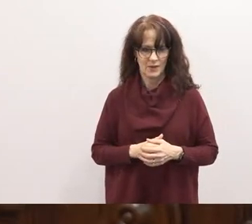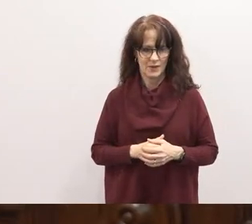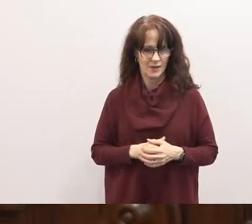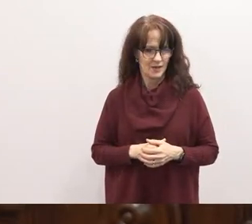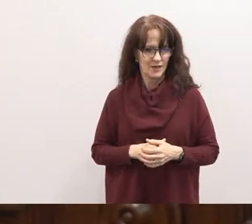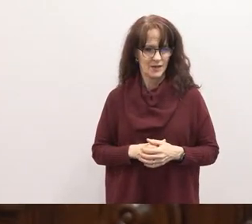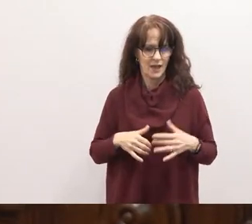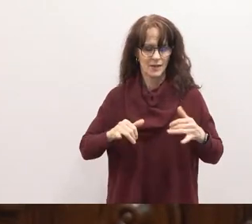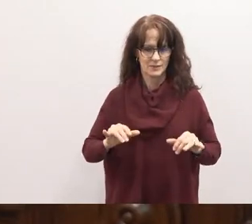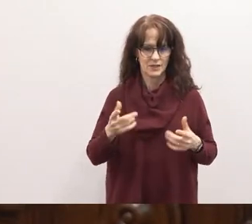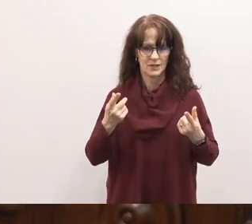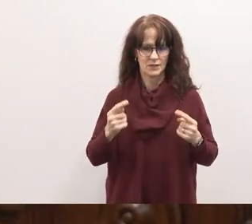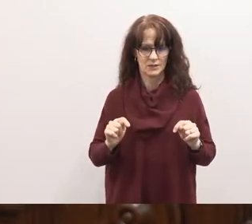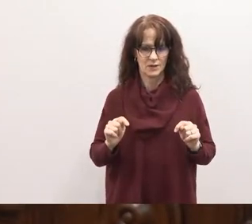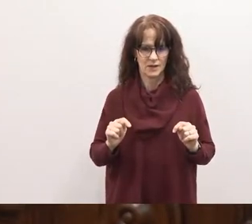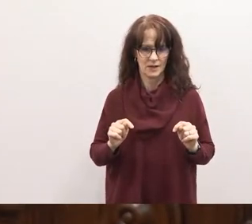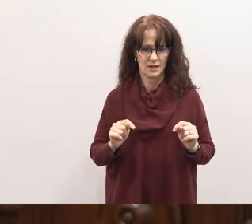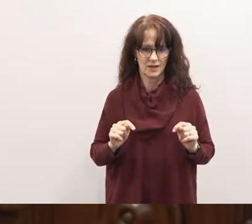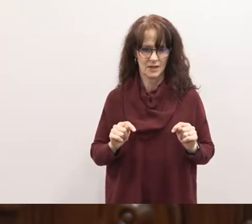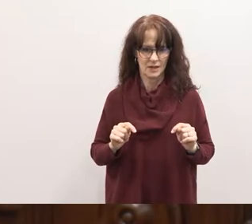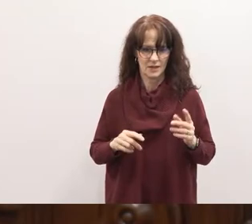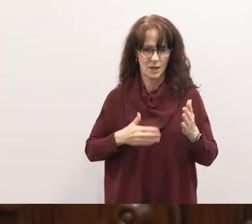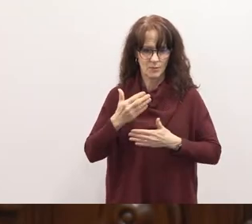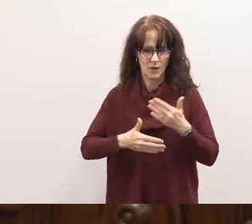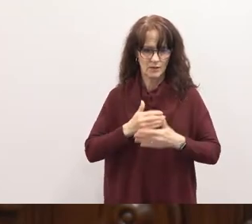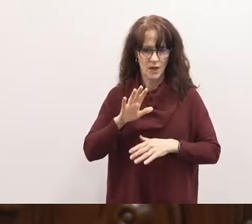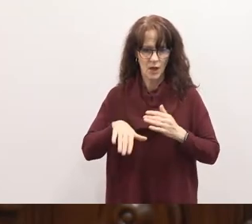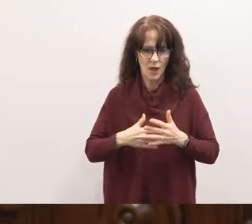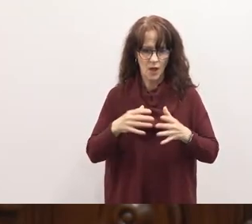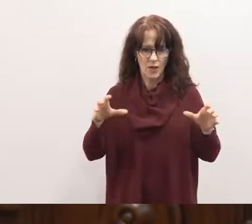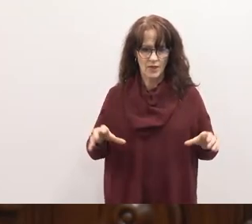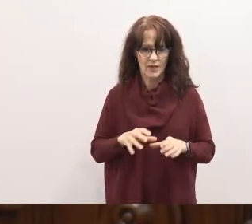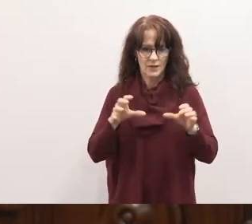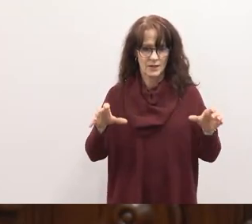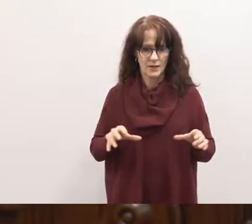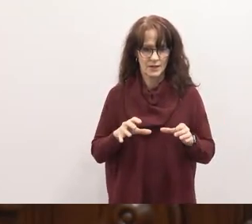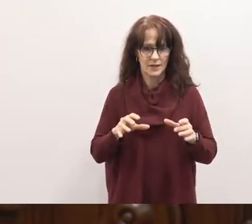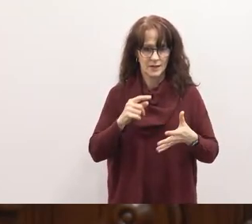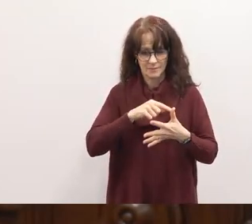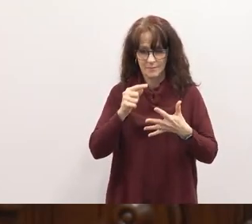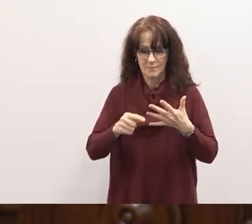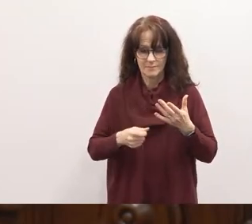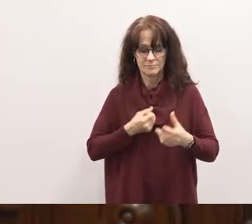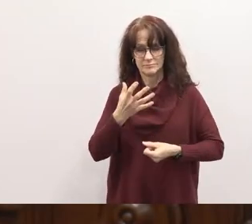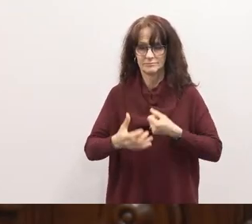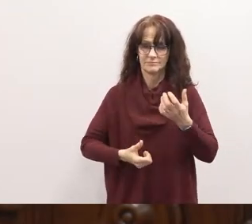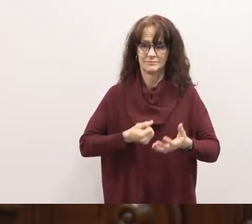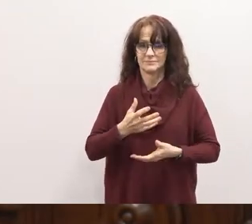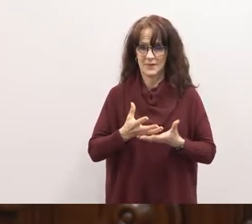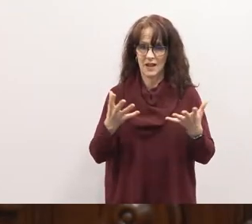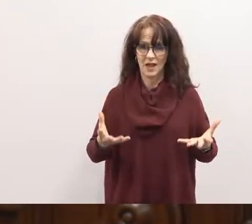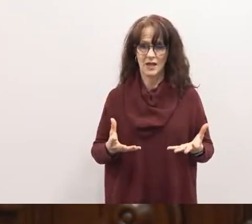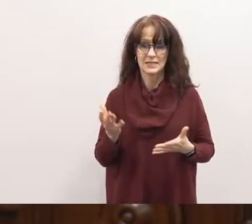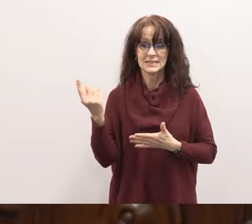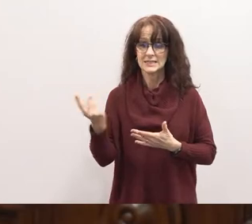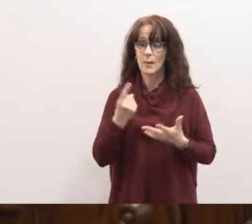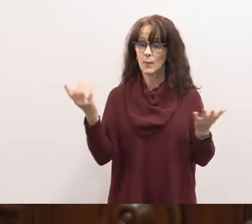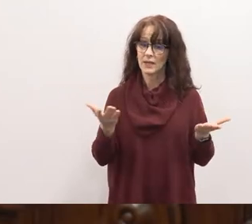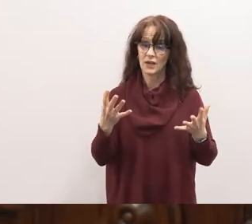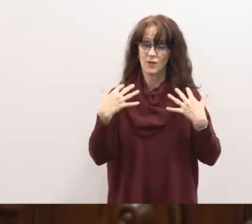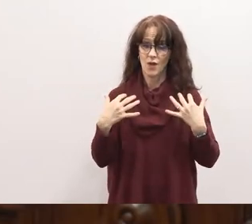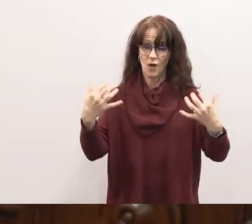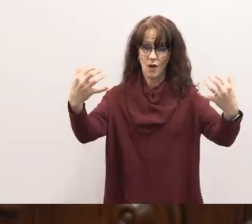I'm happy to be here. I'm still trying to process all that you've shared with us. Do you have someone in the audience you'd